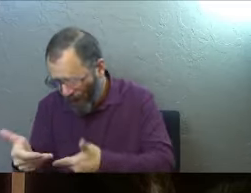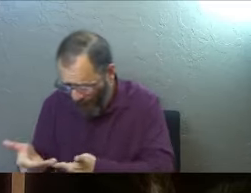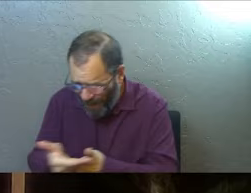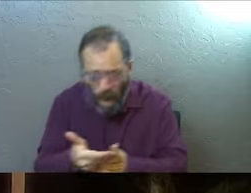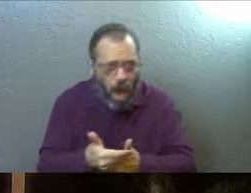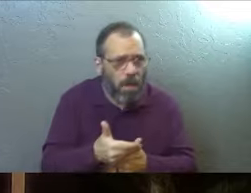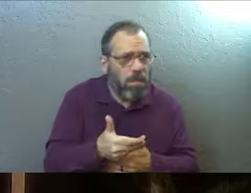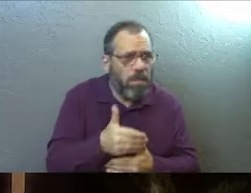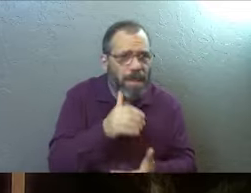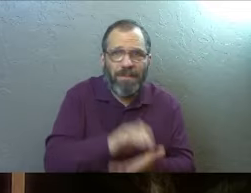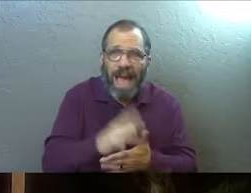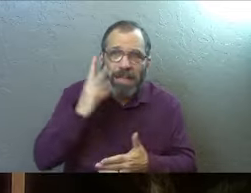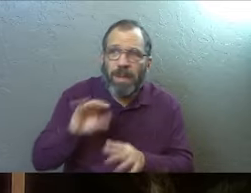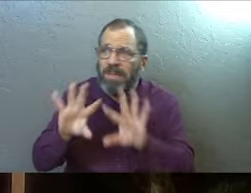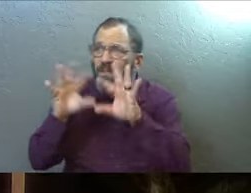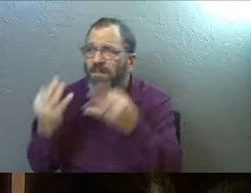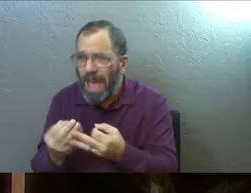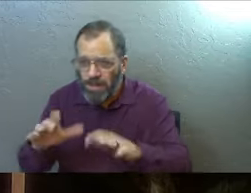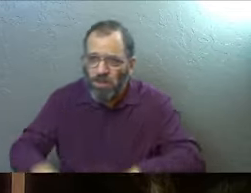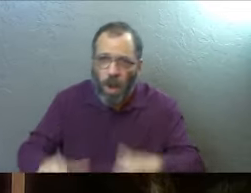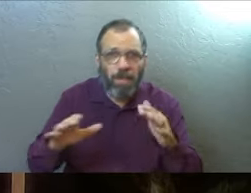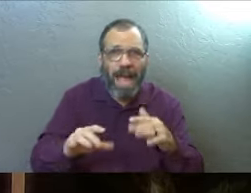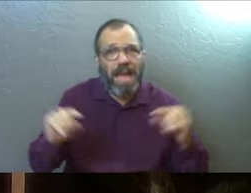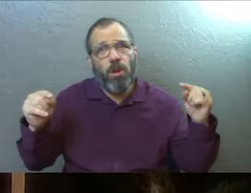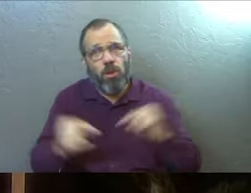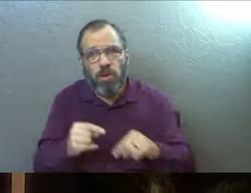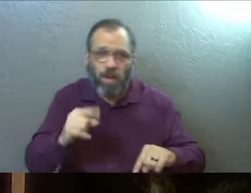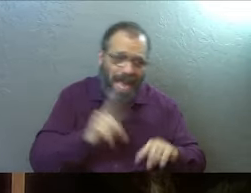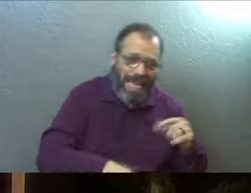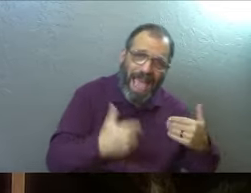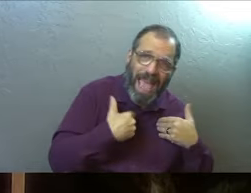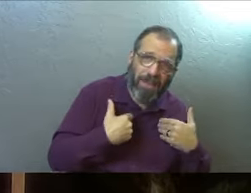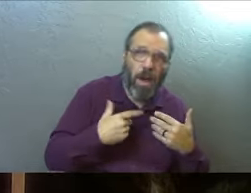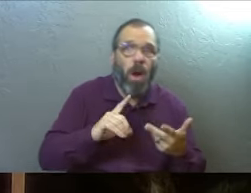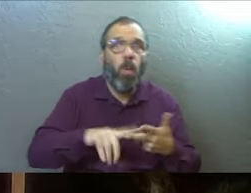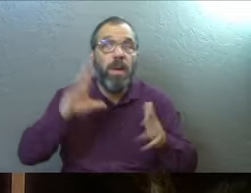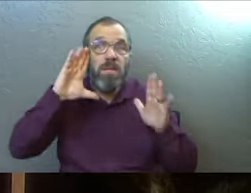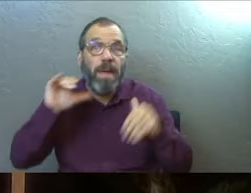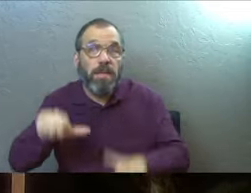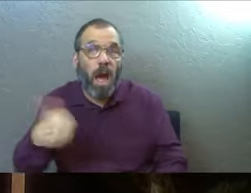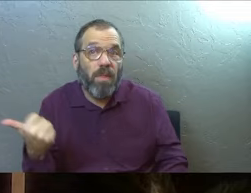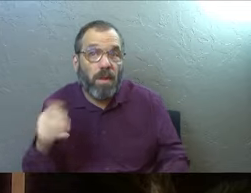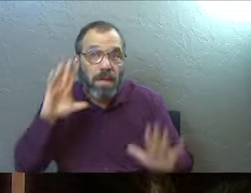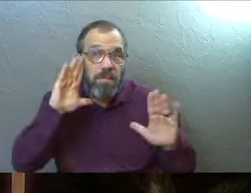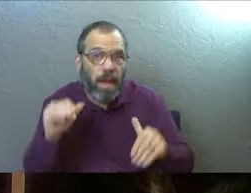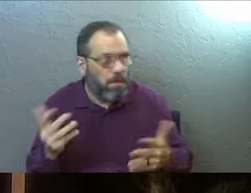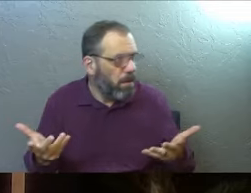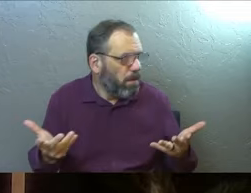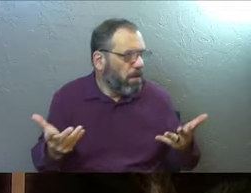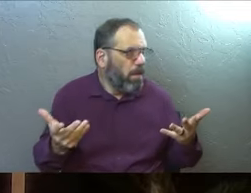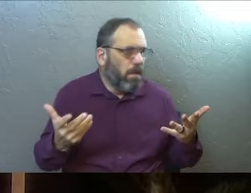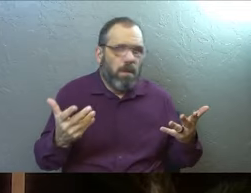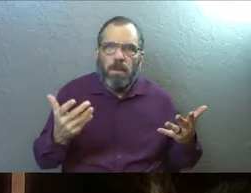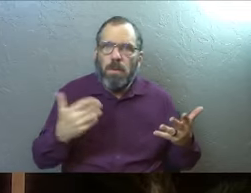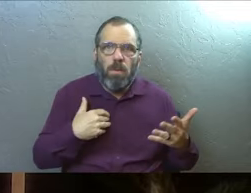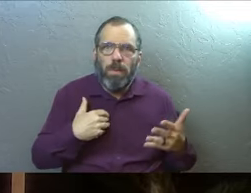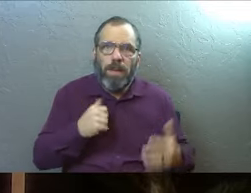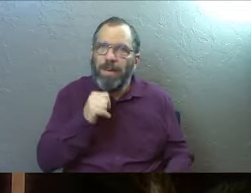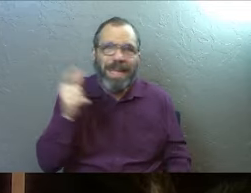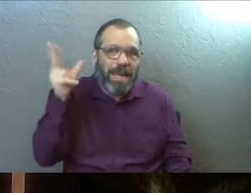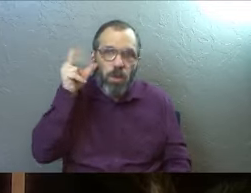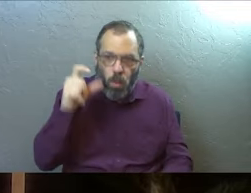And everybody else is experiencing this kind of family life. And that's painful. What are the other things that we expect? We expect not to hear the word